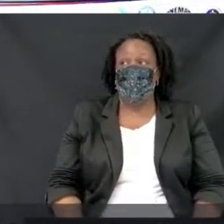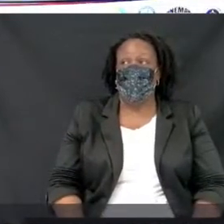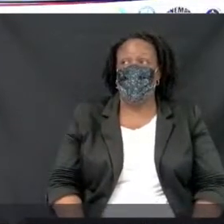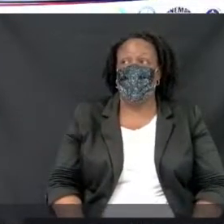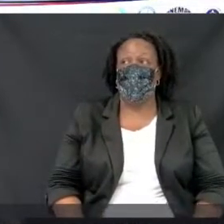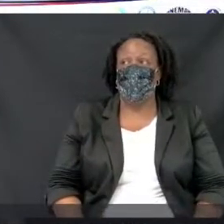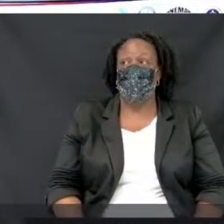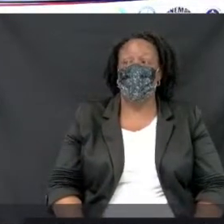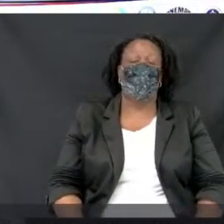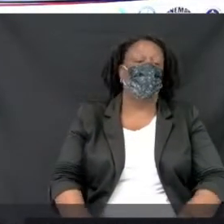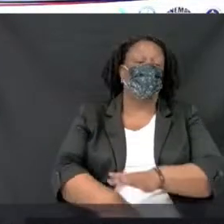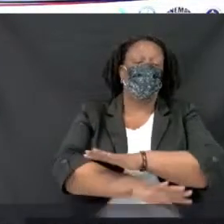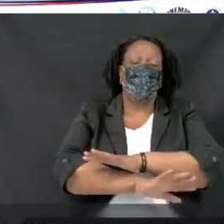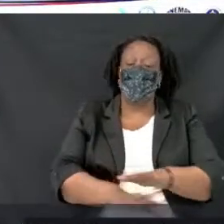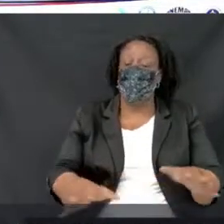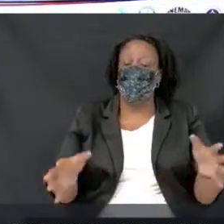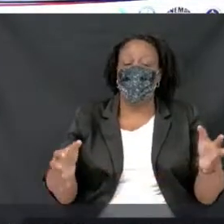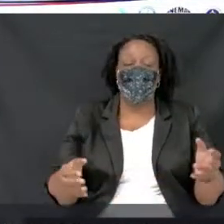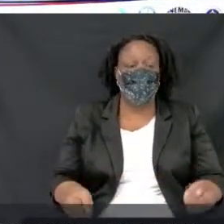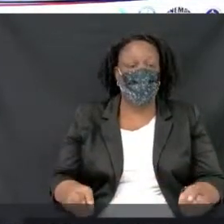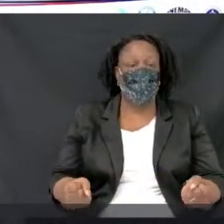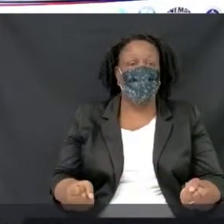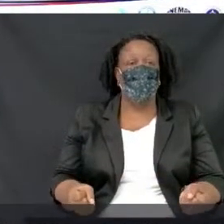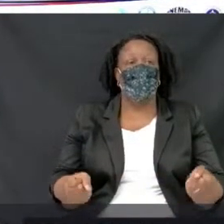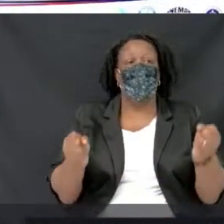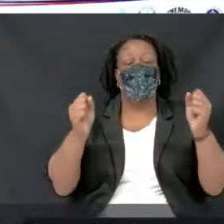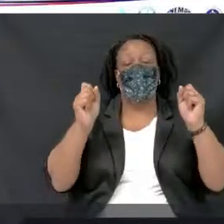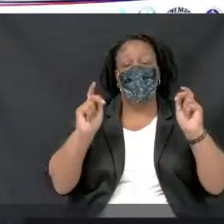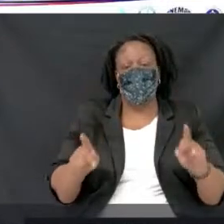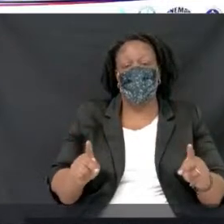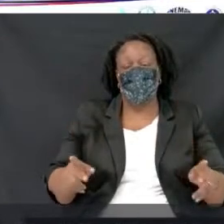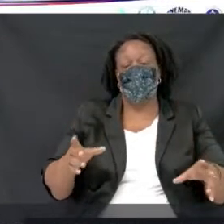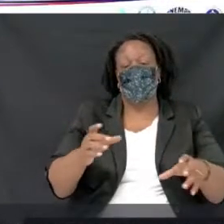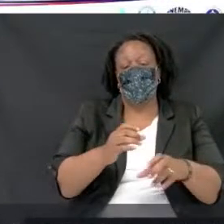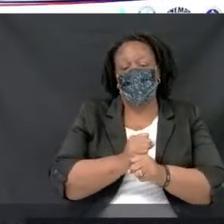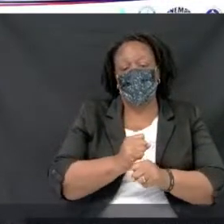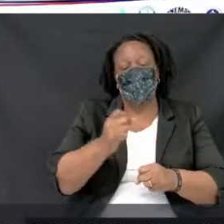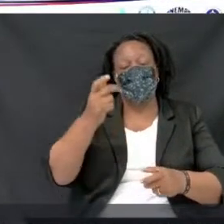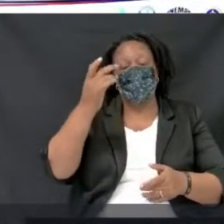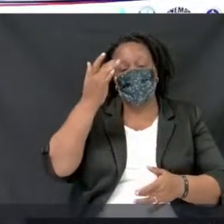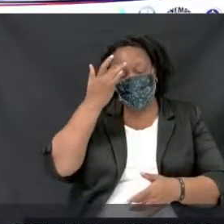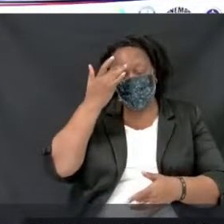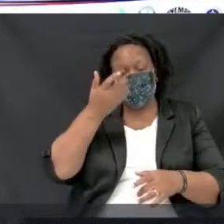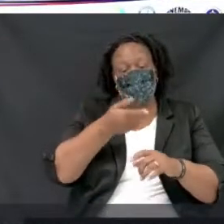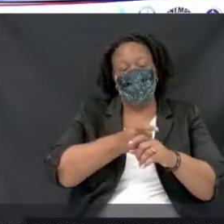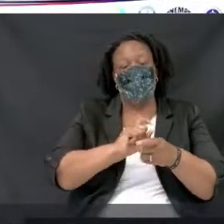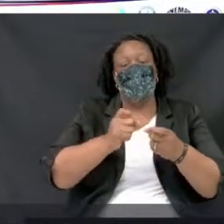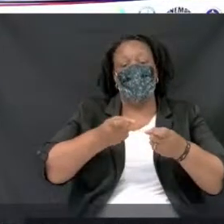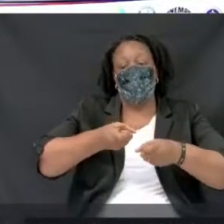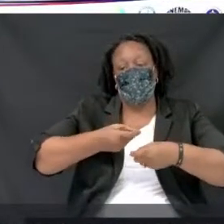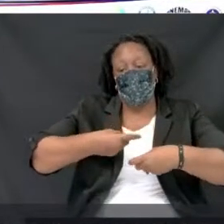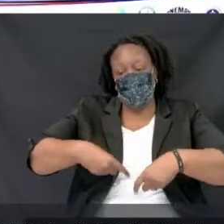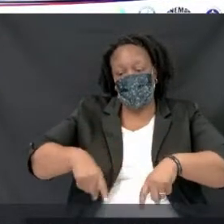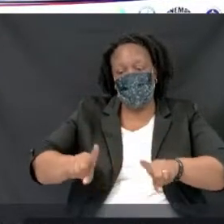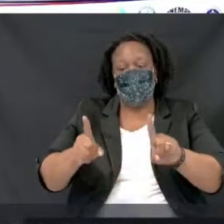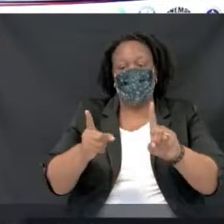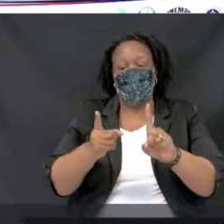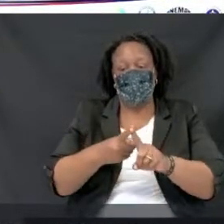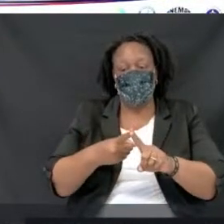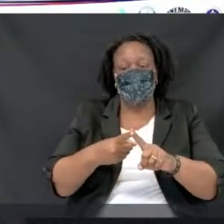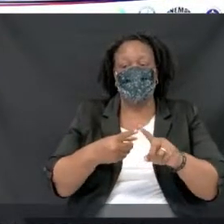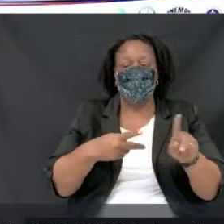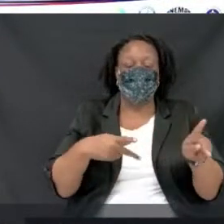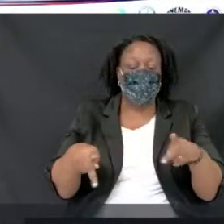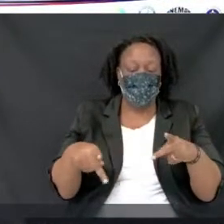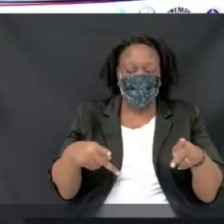don't want these big events to be super spreaders, as Dr. Wilkinson has said.